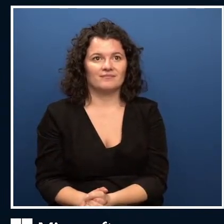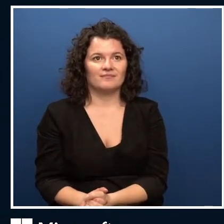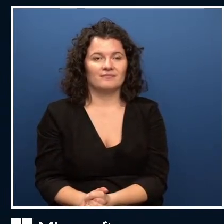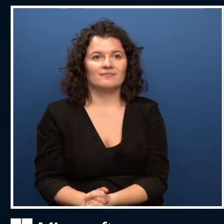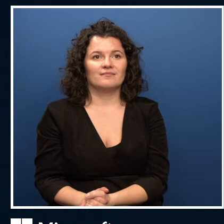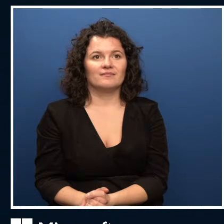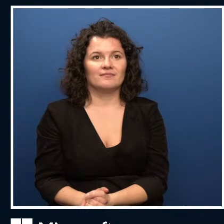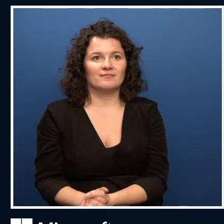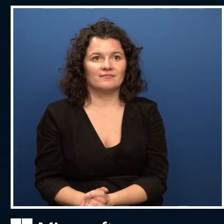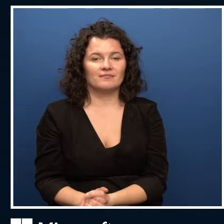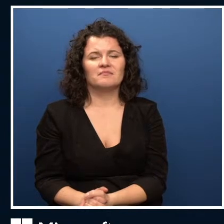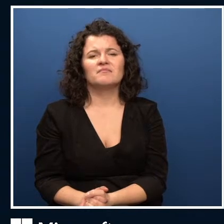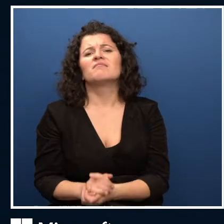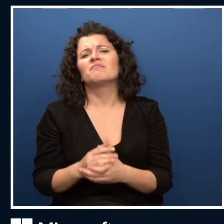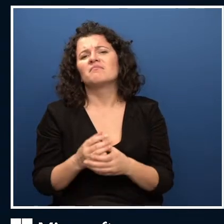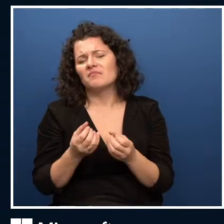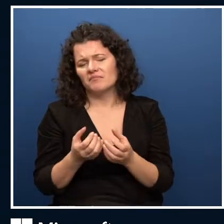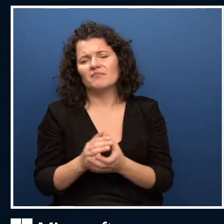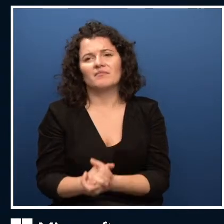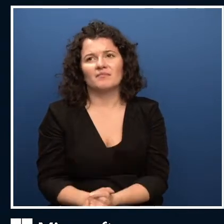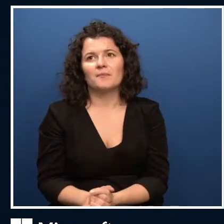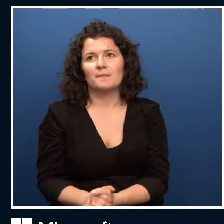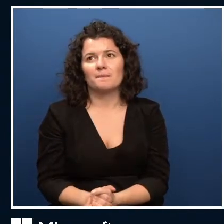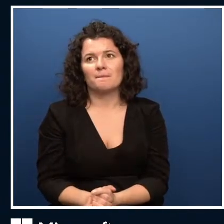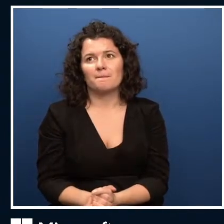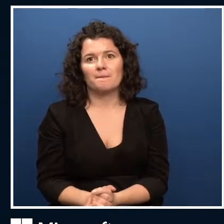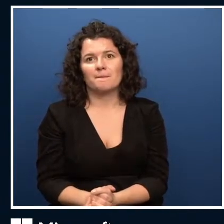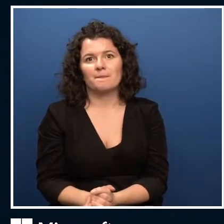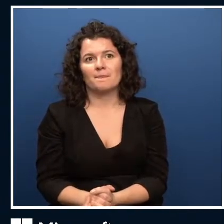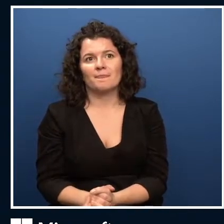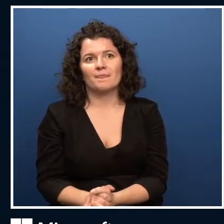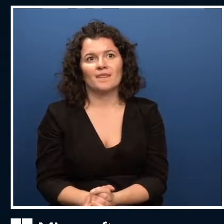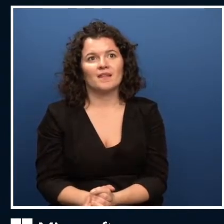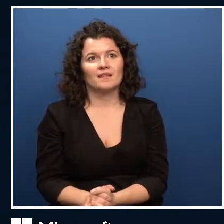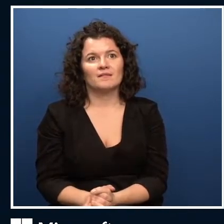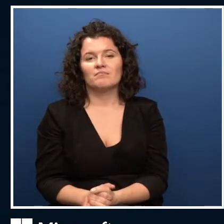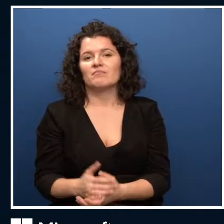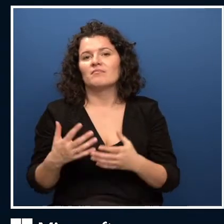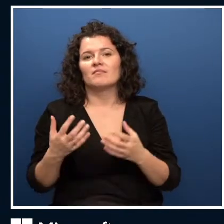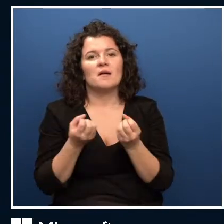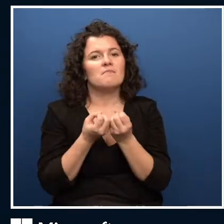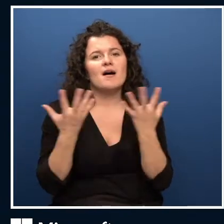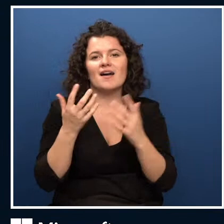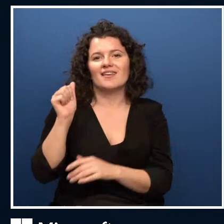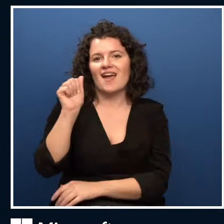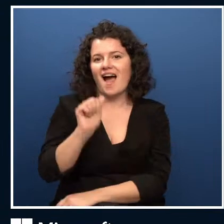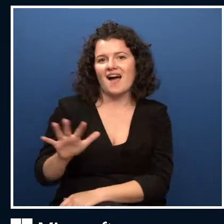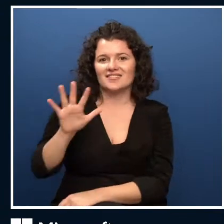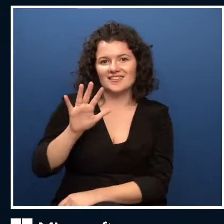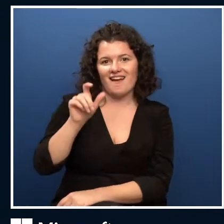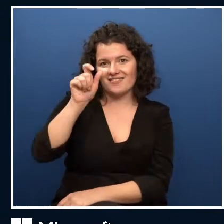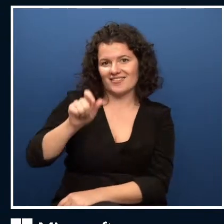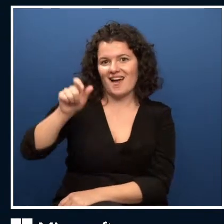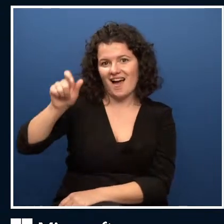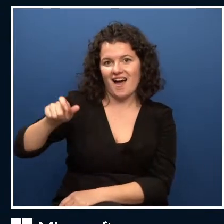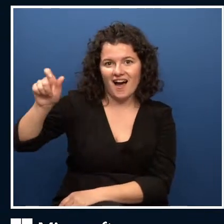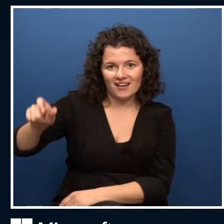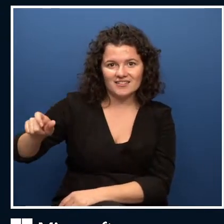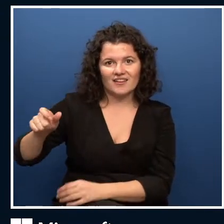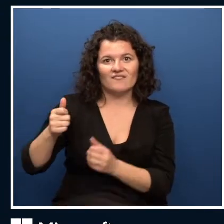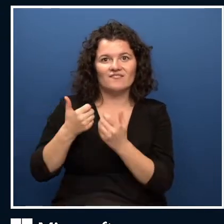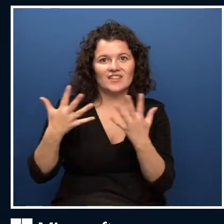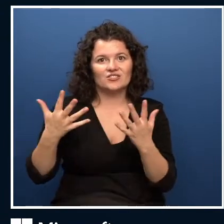there are a lot of reasons, a million reasons due to which this could be happening.